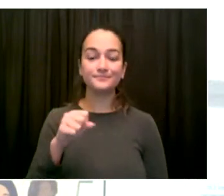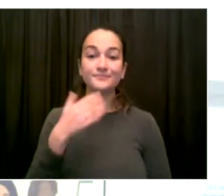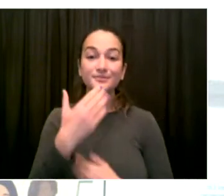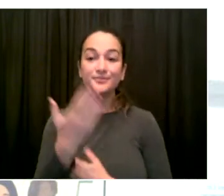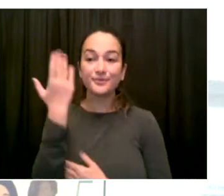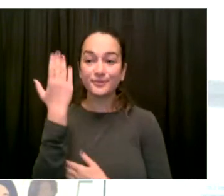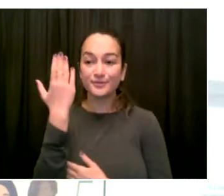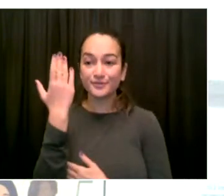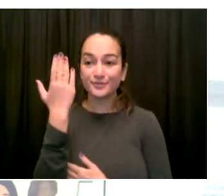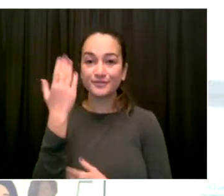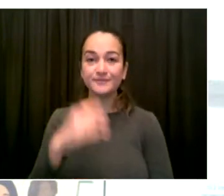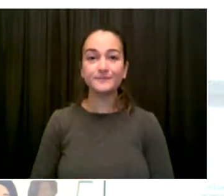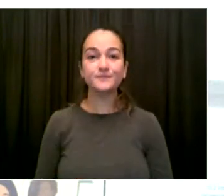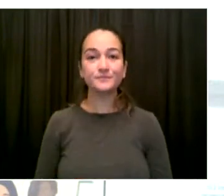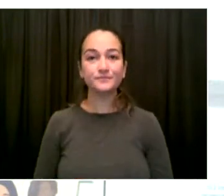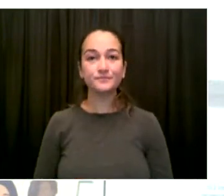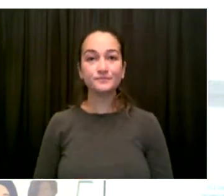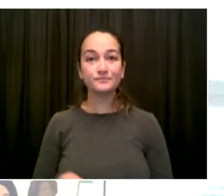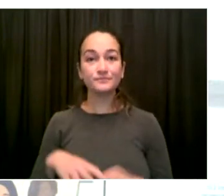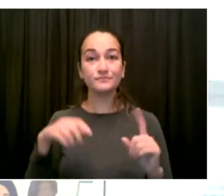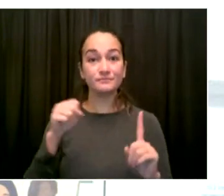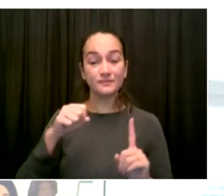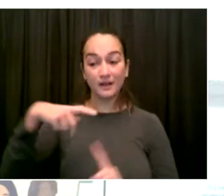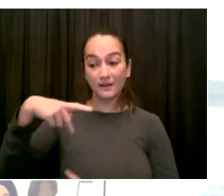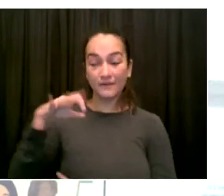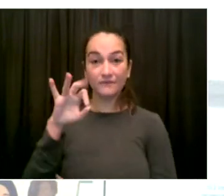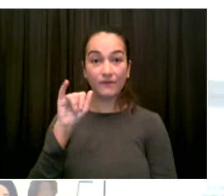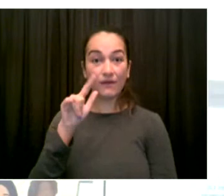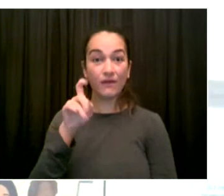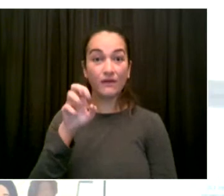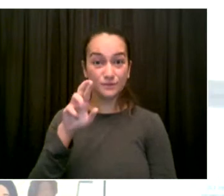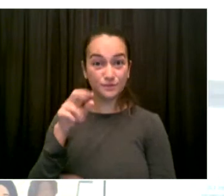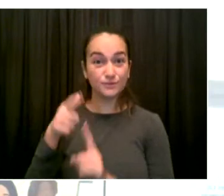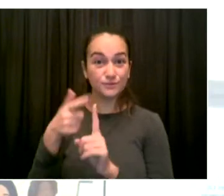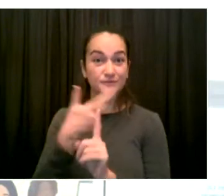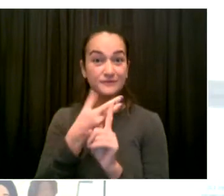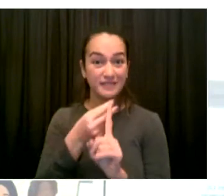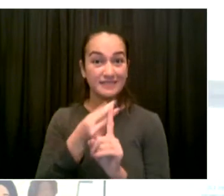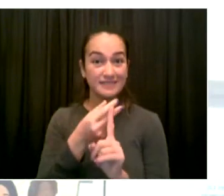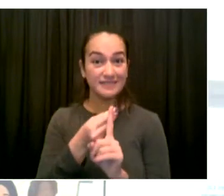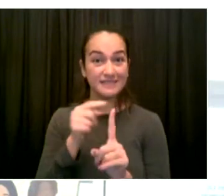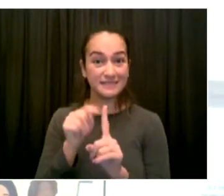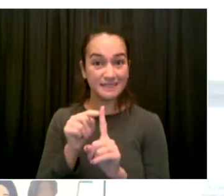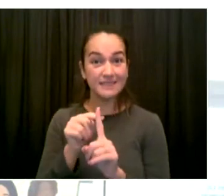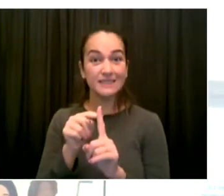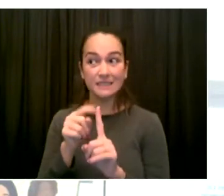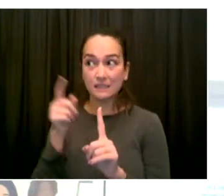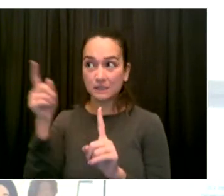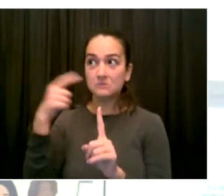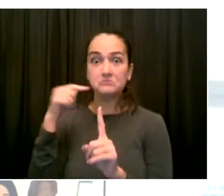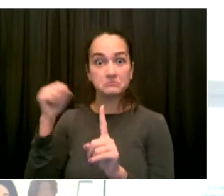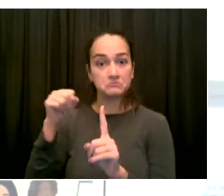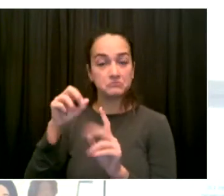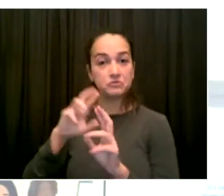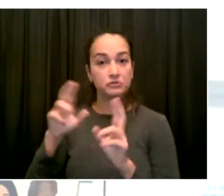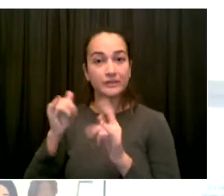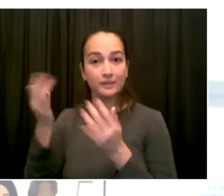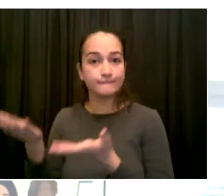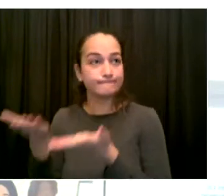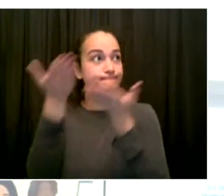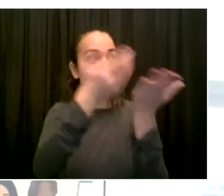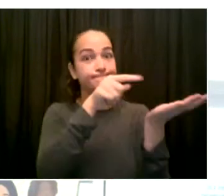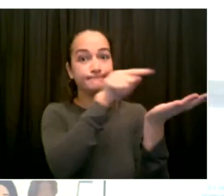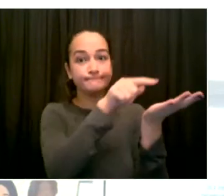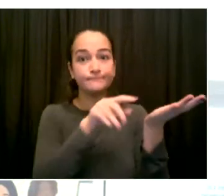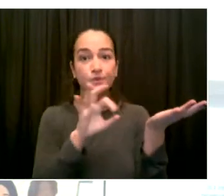that Pfizer does have the data to be able to submit an official application to the federal government, to the